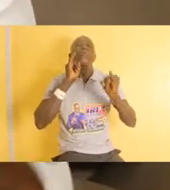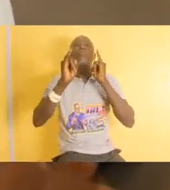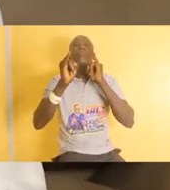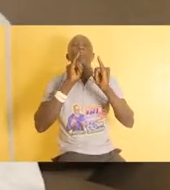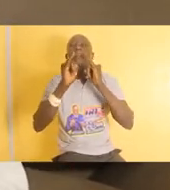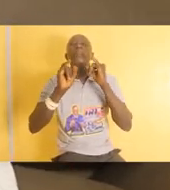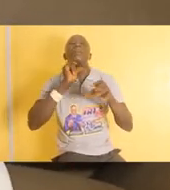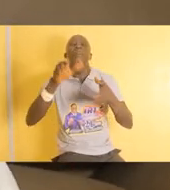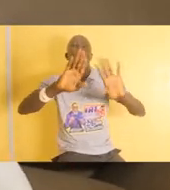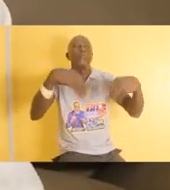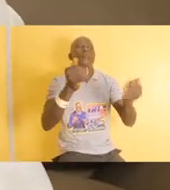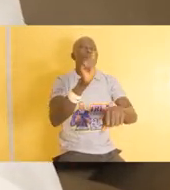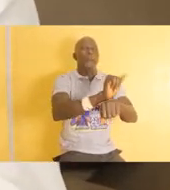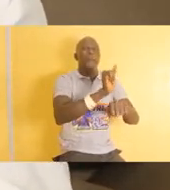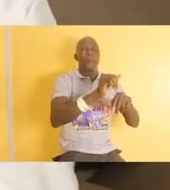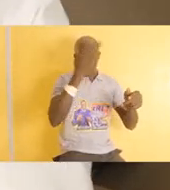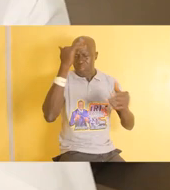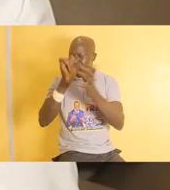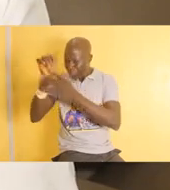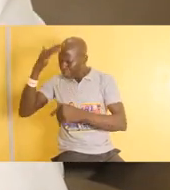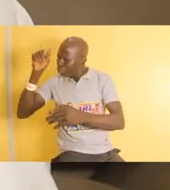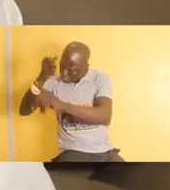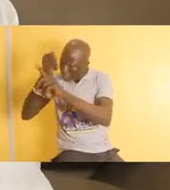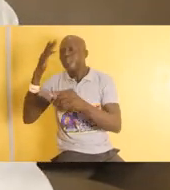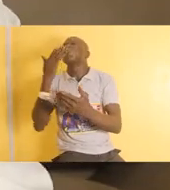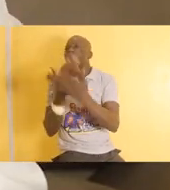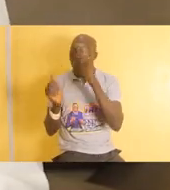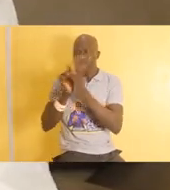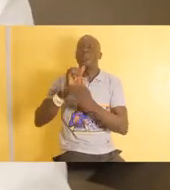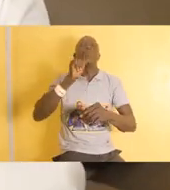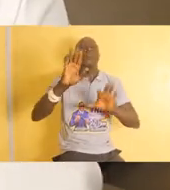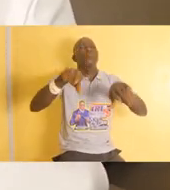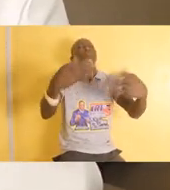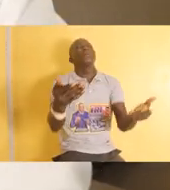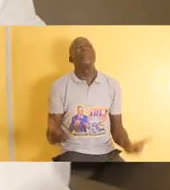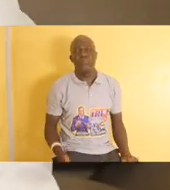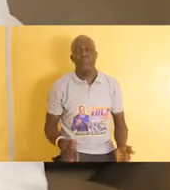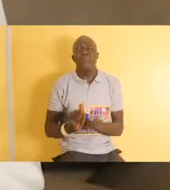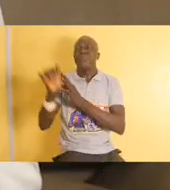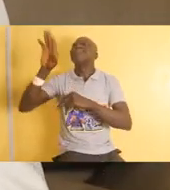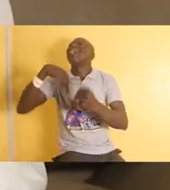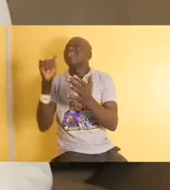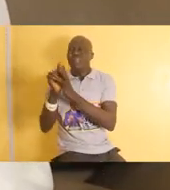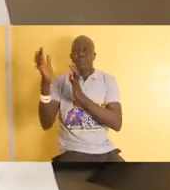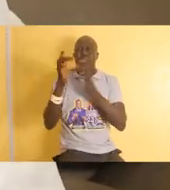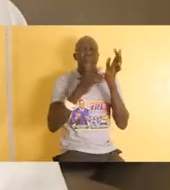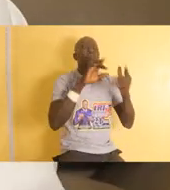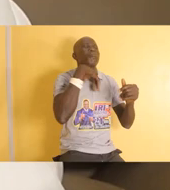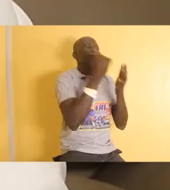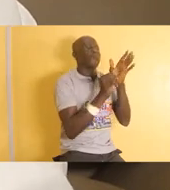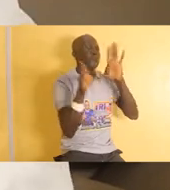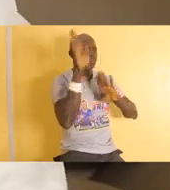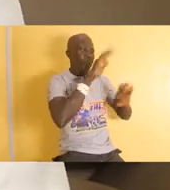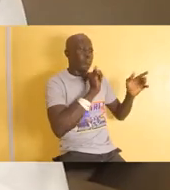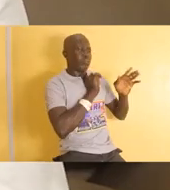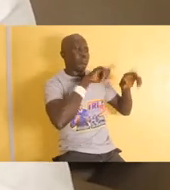any set? For interview they don't give you job. You want to go qualify. You yourself you know you want to qualify. They didn't give you. Maybe they so contact pe logo. I can tell you what they come back to.